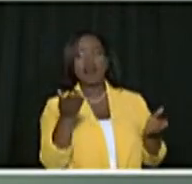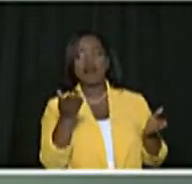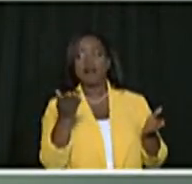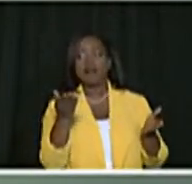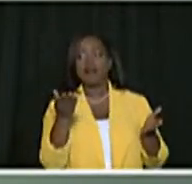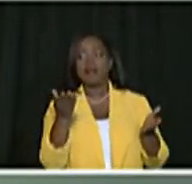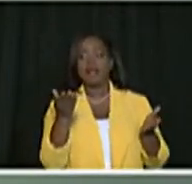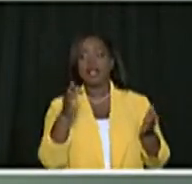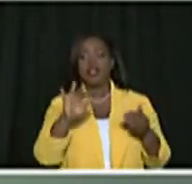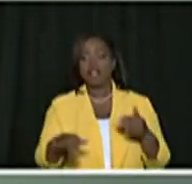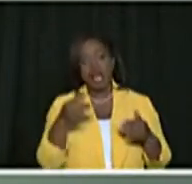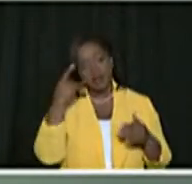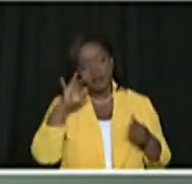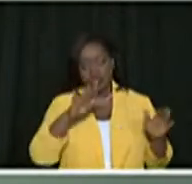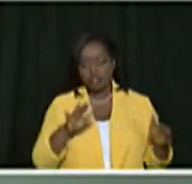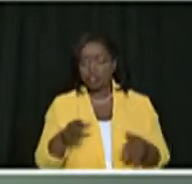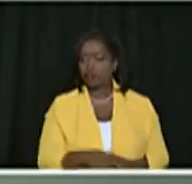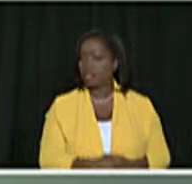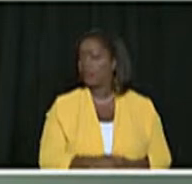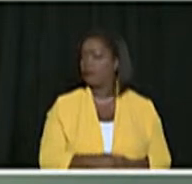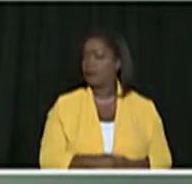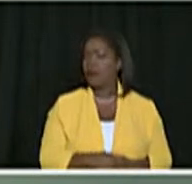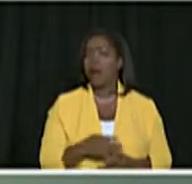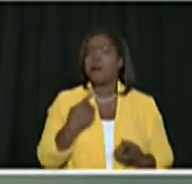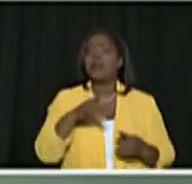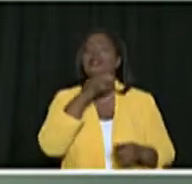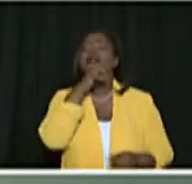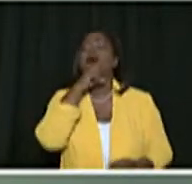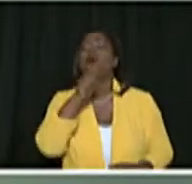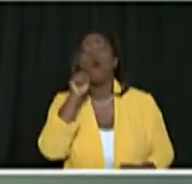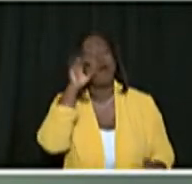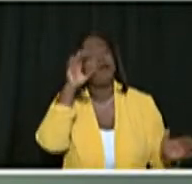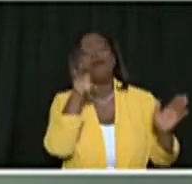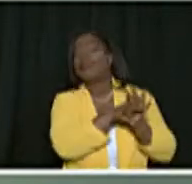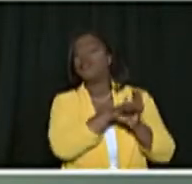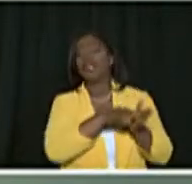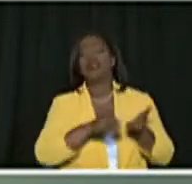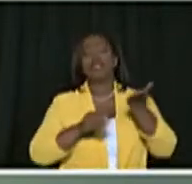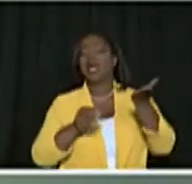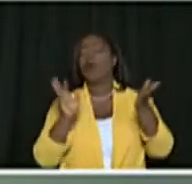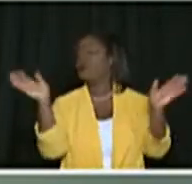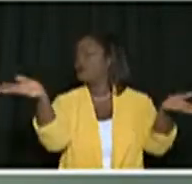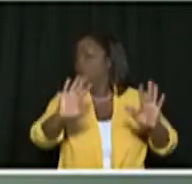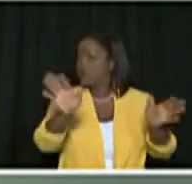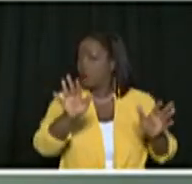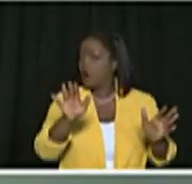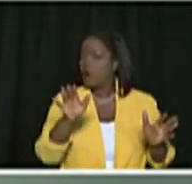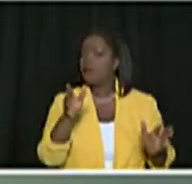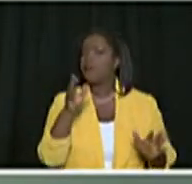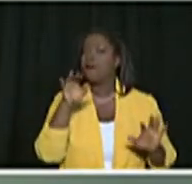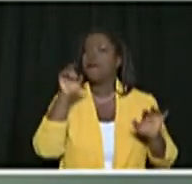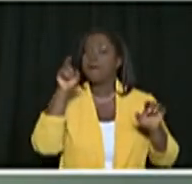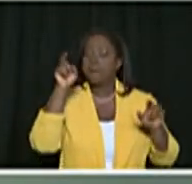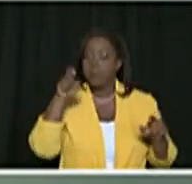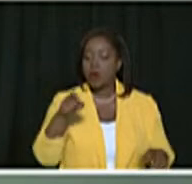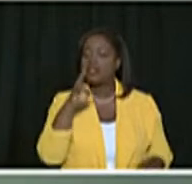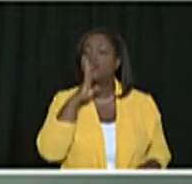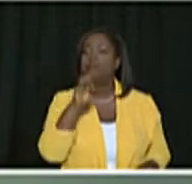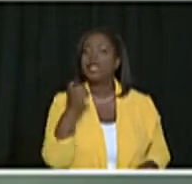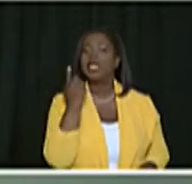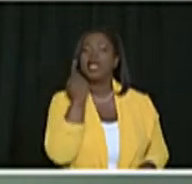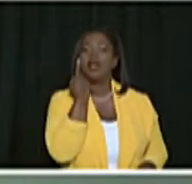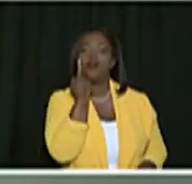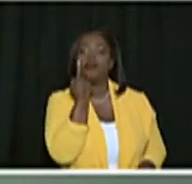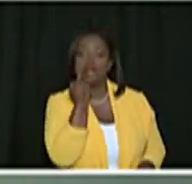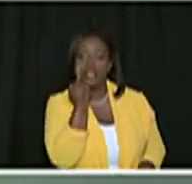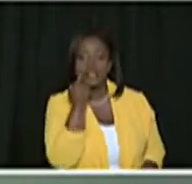taken years ago. So take a recent photograph so that we can issue a picture for a poster with the child's photograph, so persons